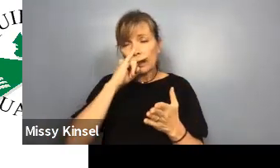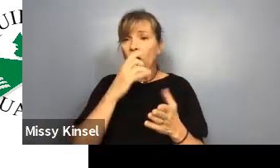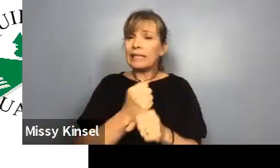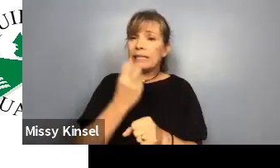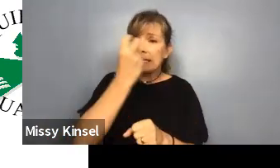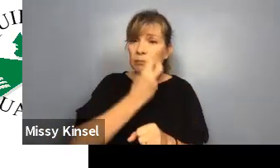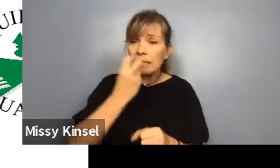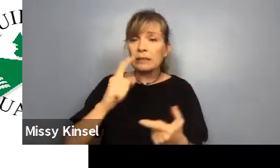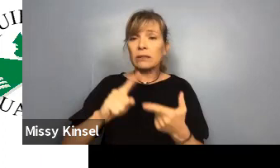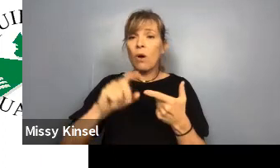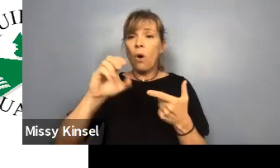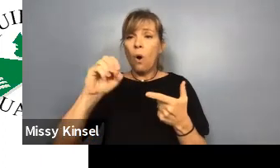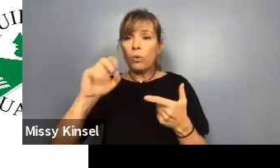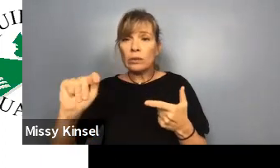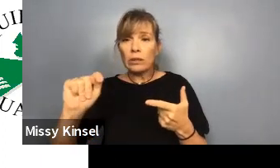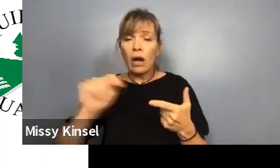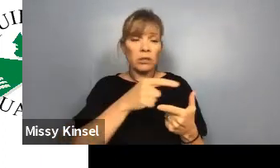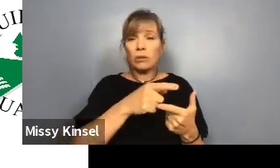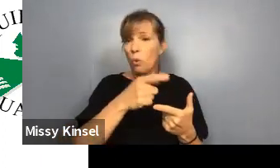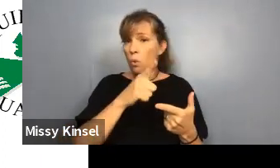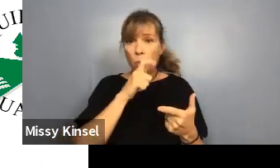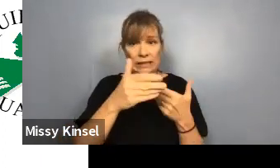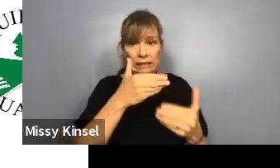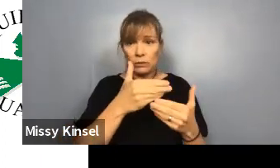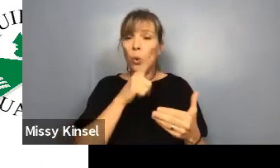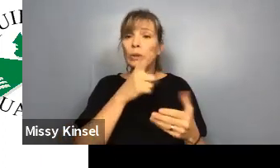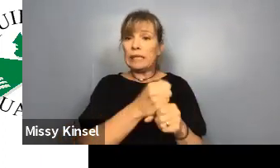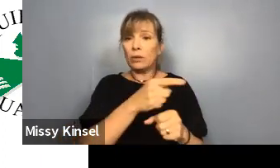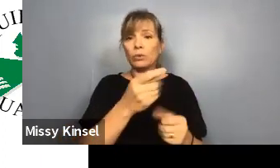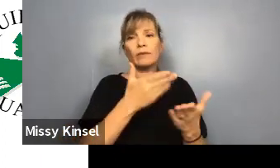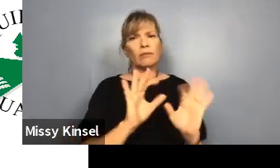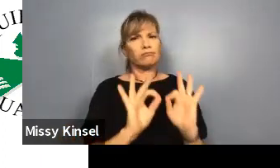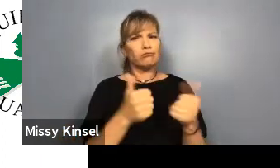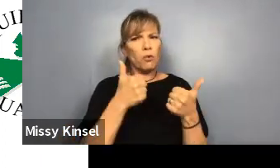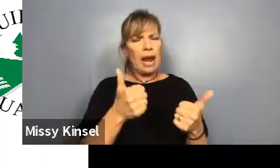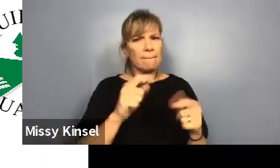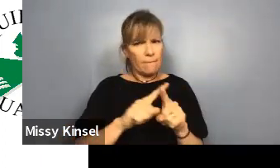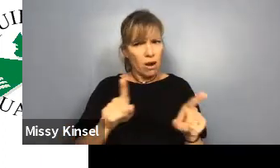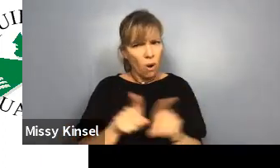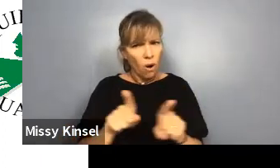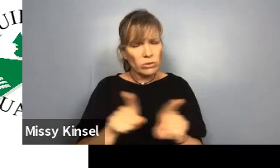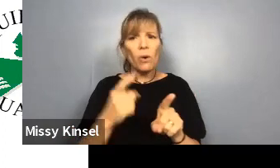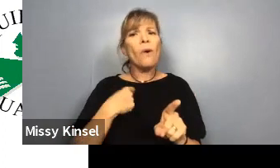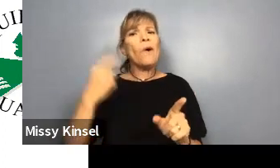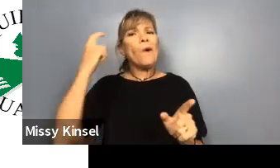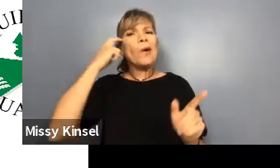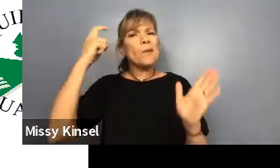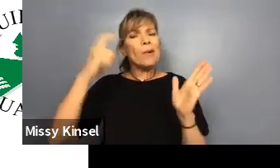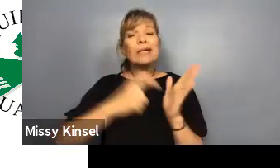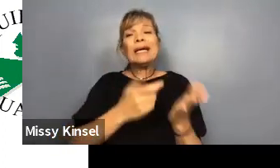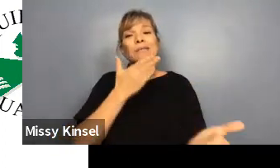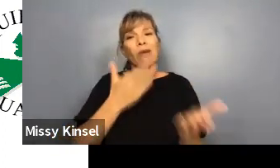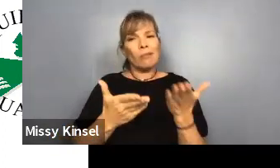and OT, and that's great. We do also recognize that, you know, it's probably harder to